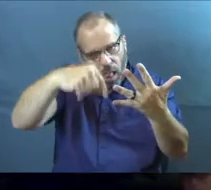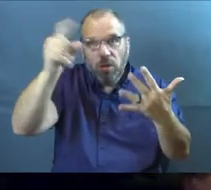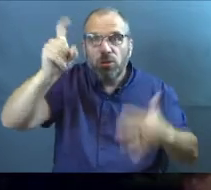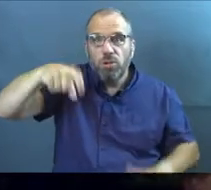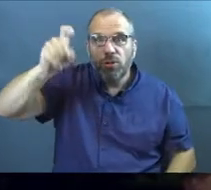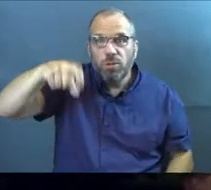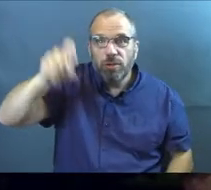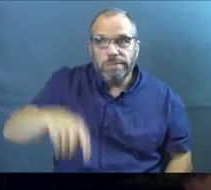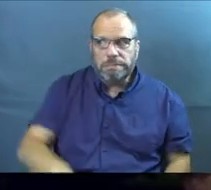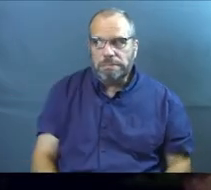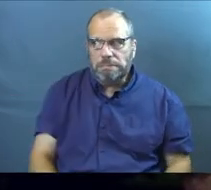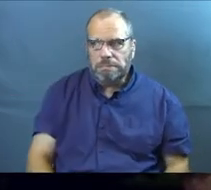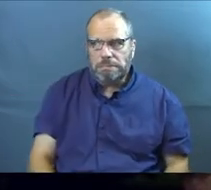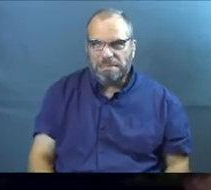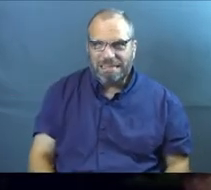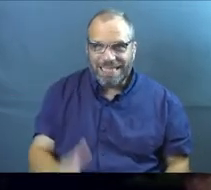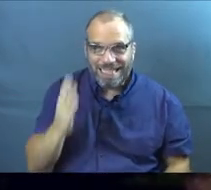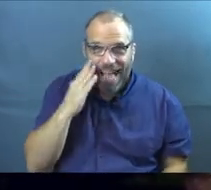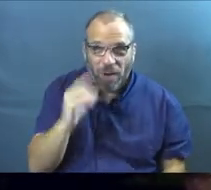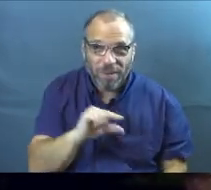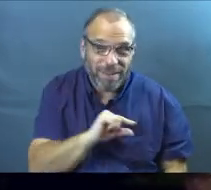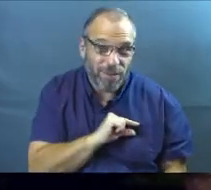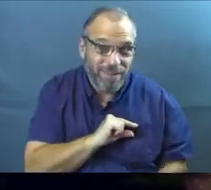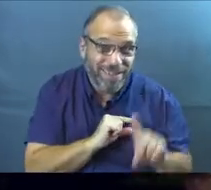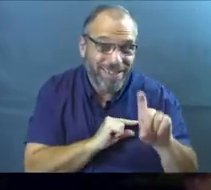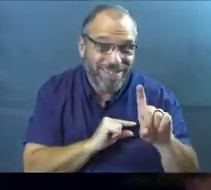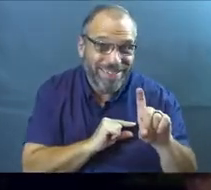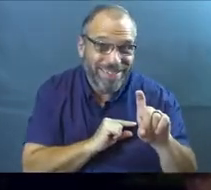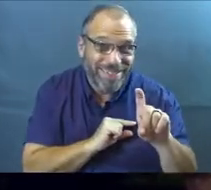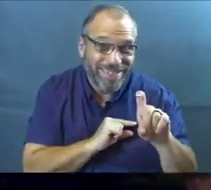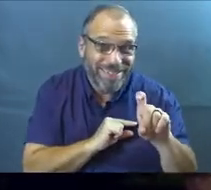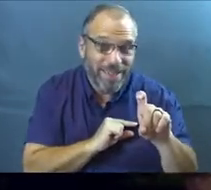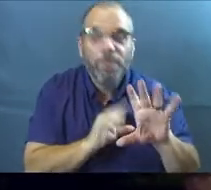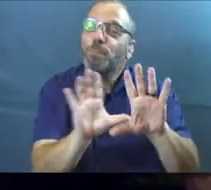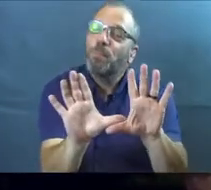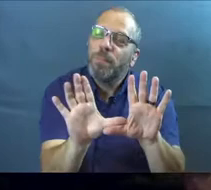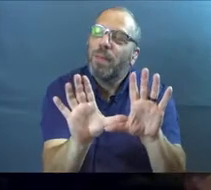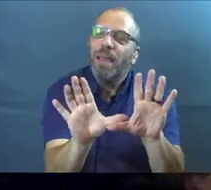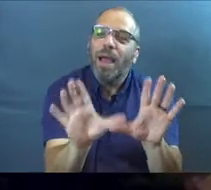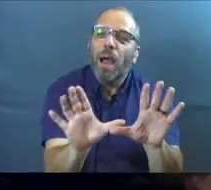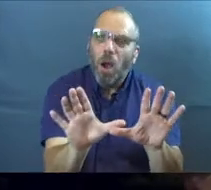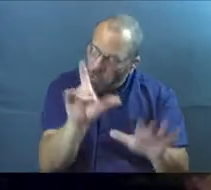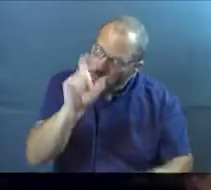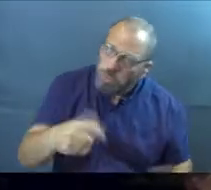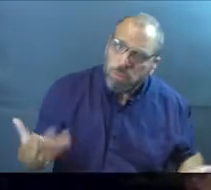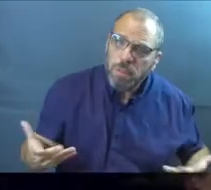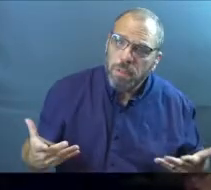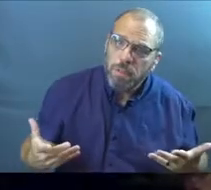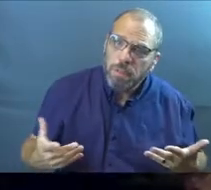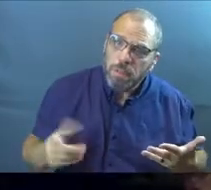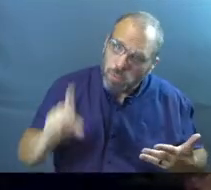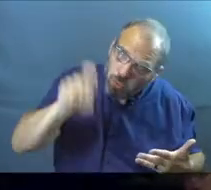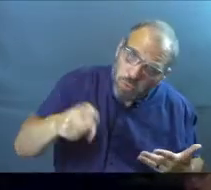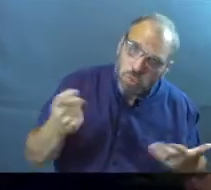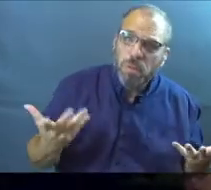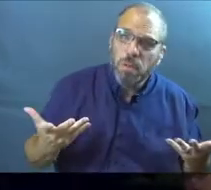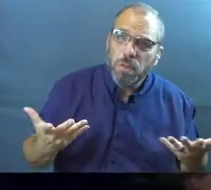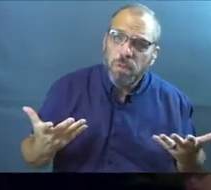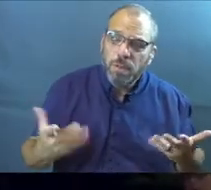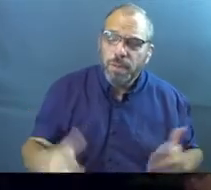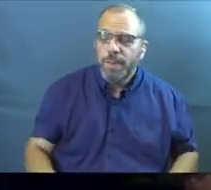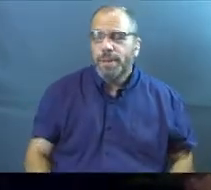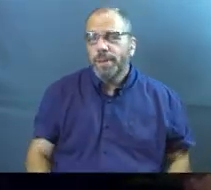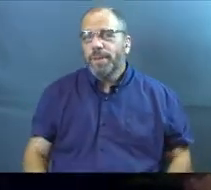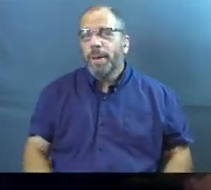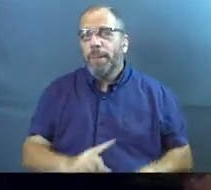I should. You feel all the guilt? Because we should.